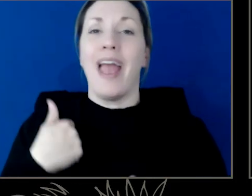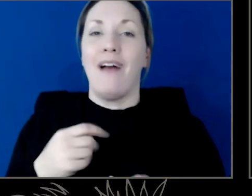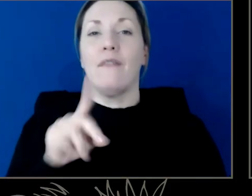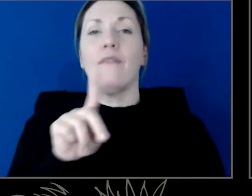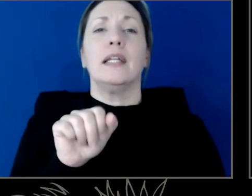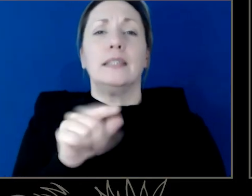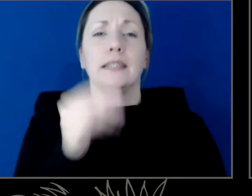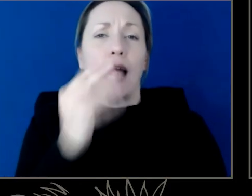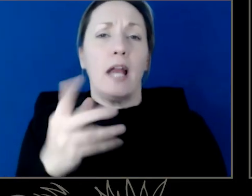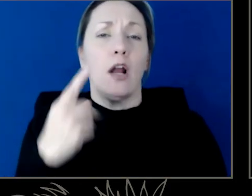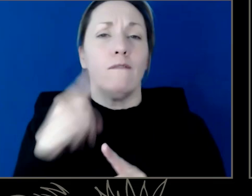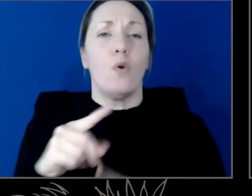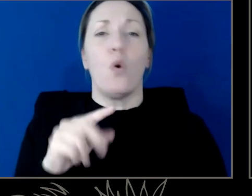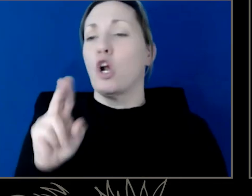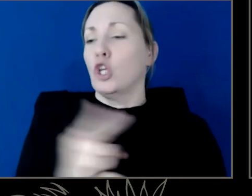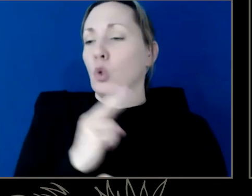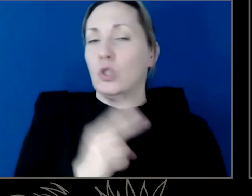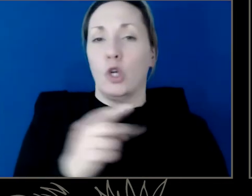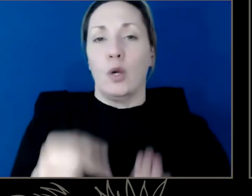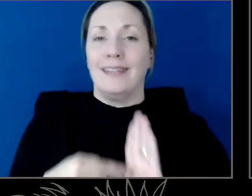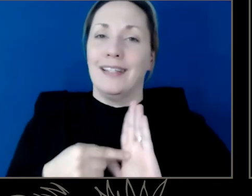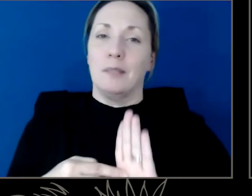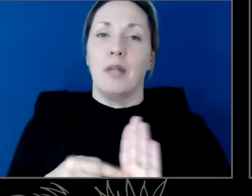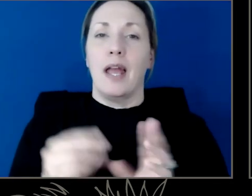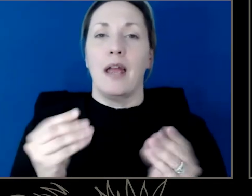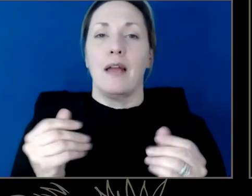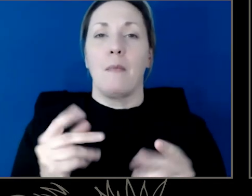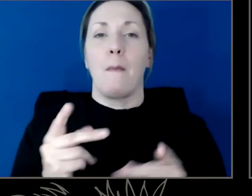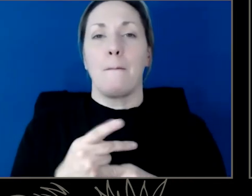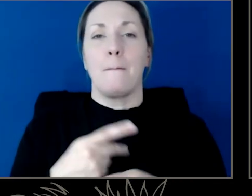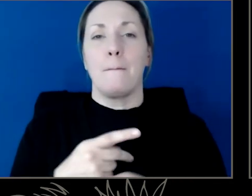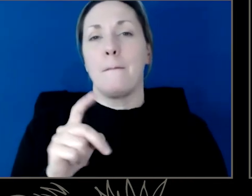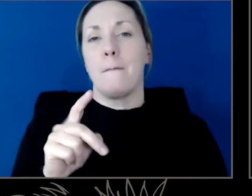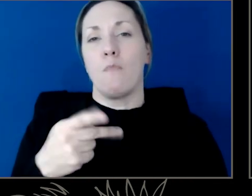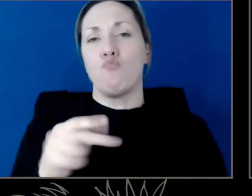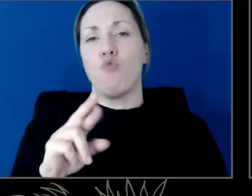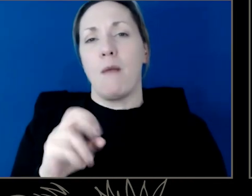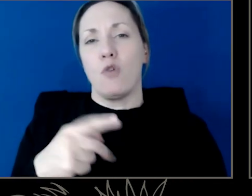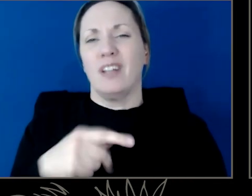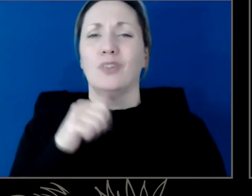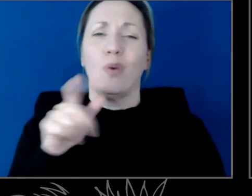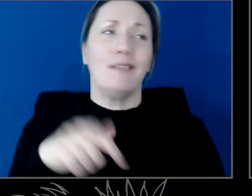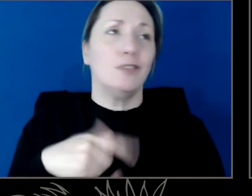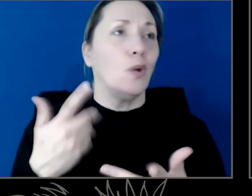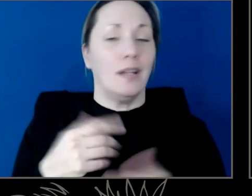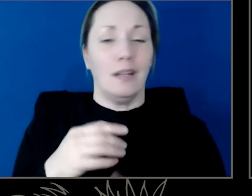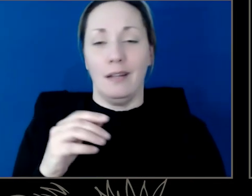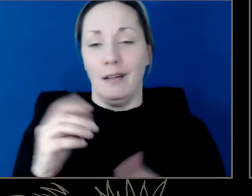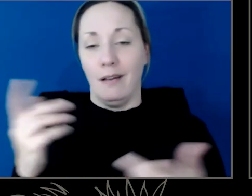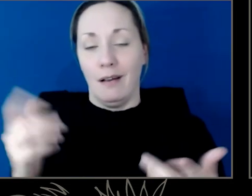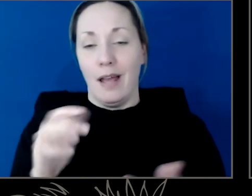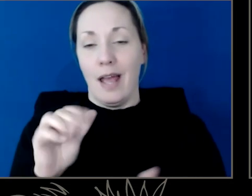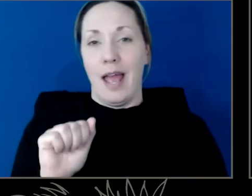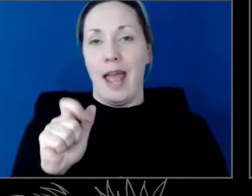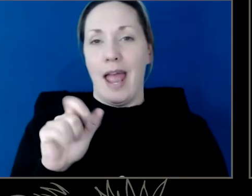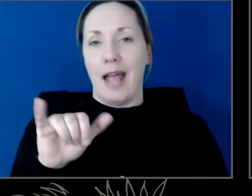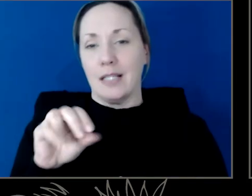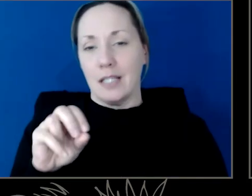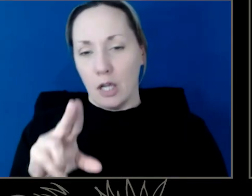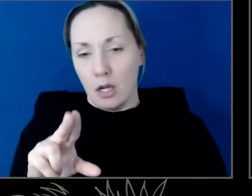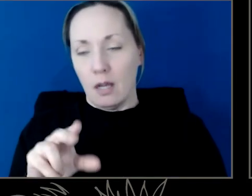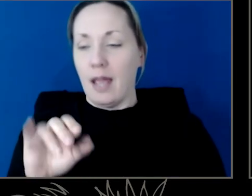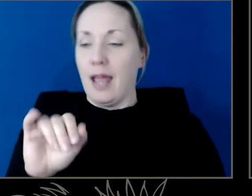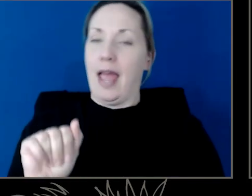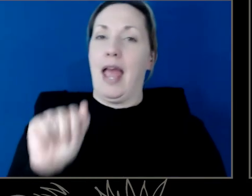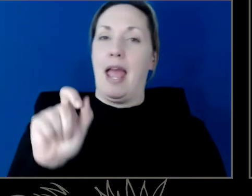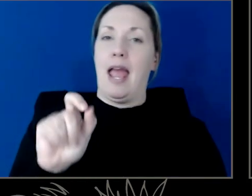like display properties from it. So we're not having to do any Axios calls or fetch requests or anything like that. We just